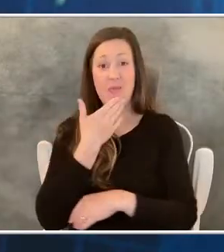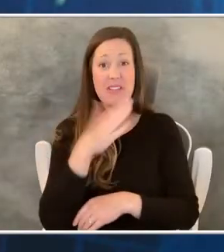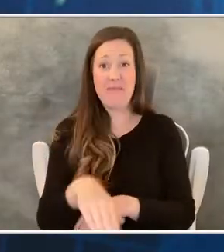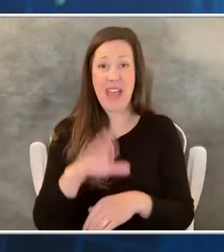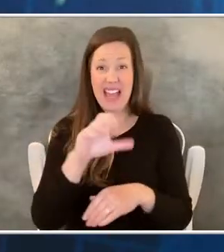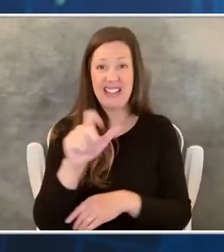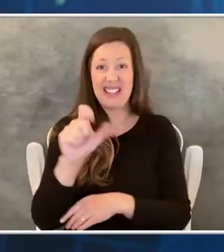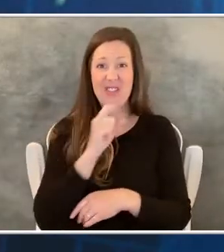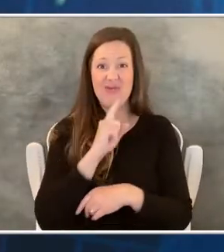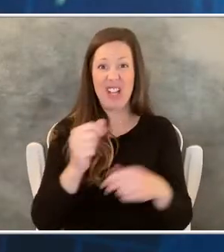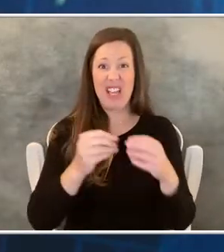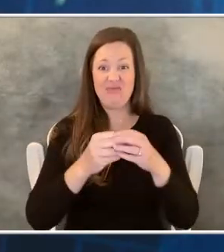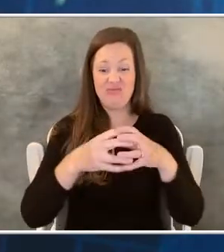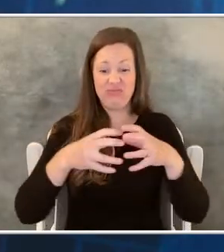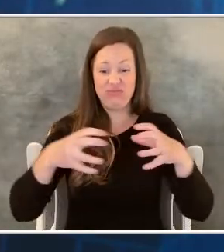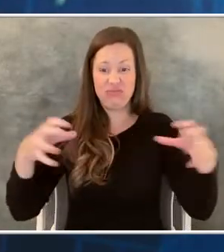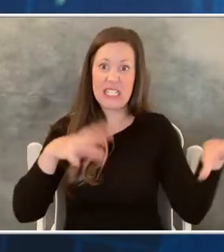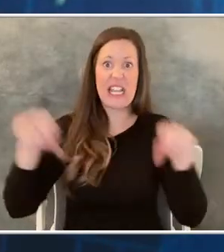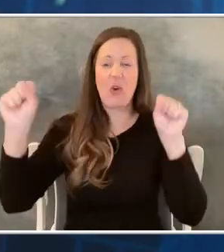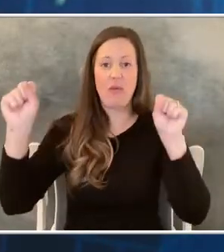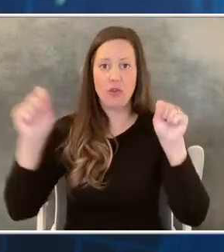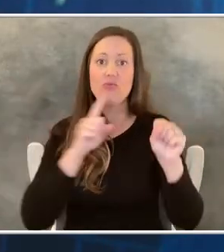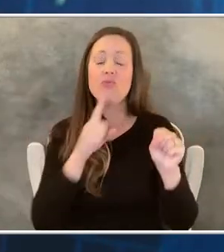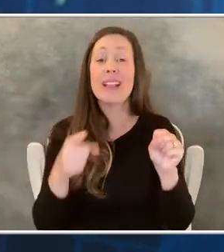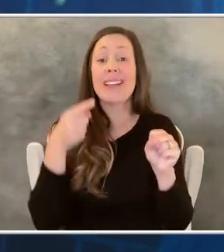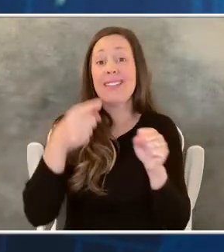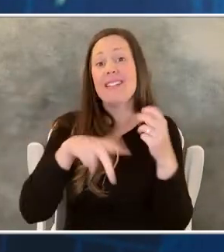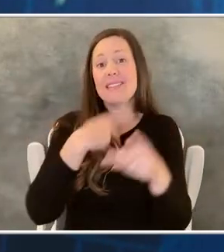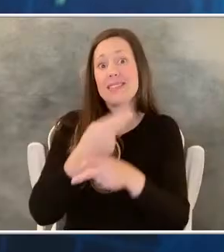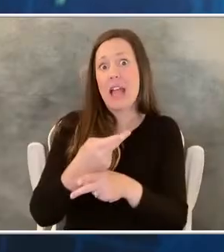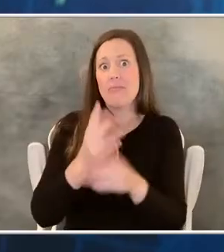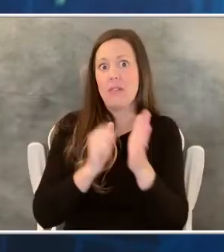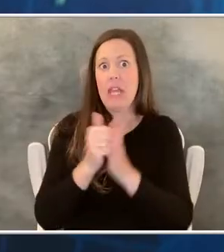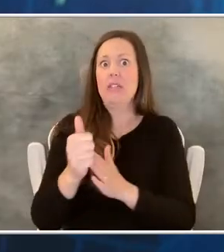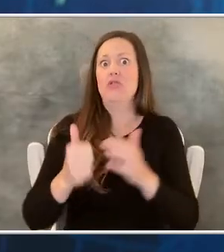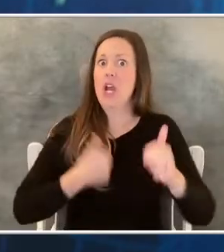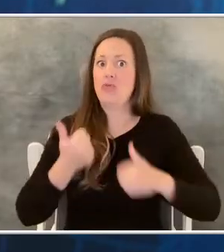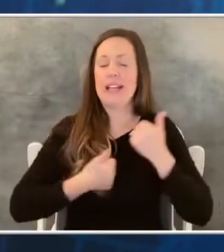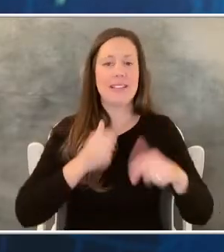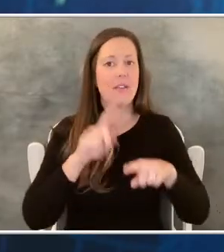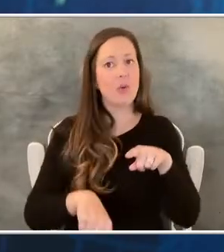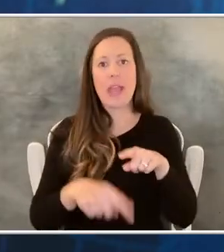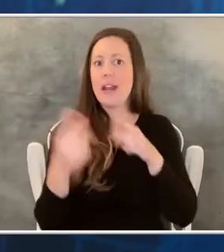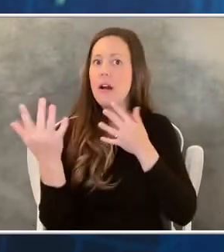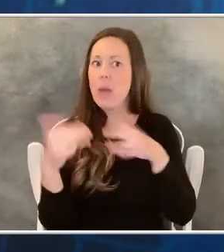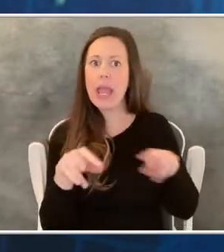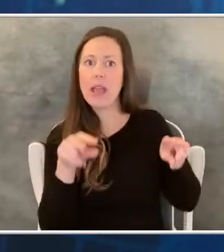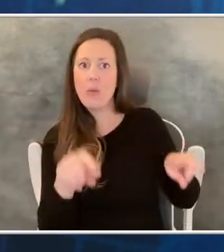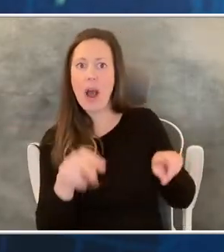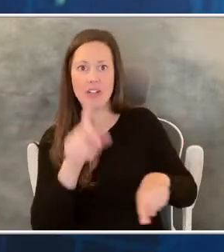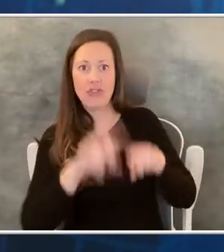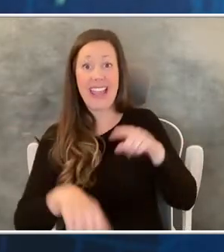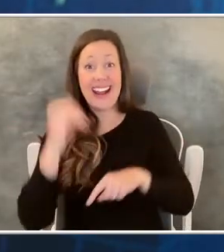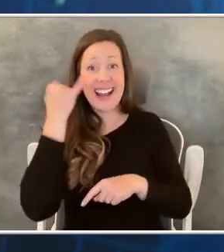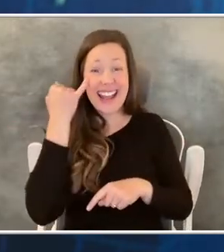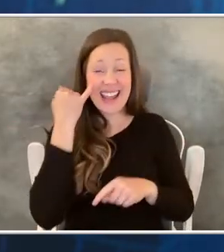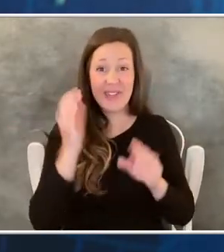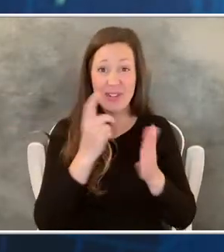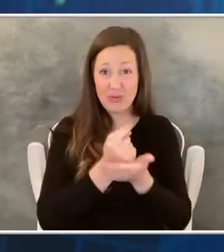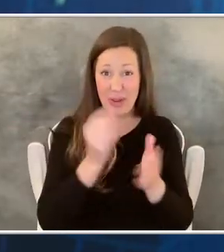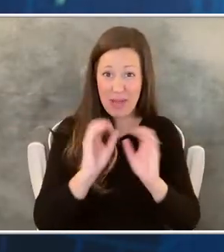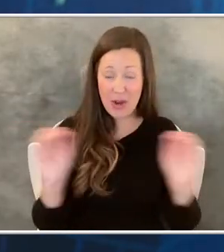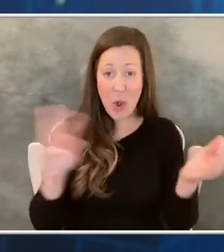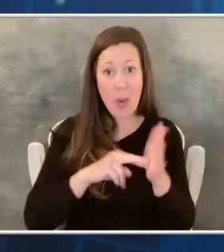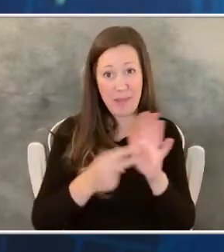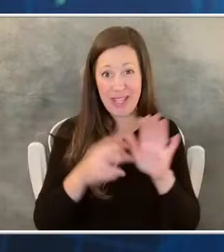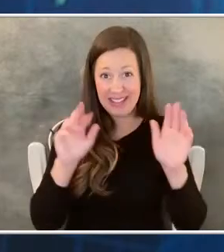It's an aggressive cancer. It's not a cancer where you wait and watch. And so, because untreated, it can be fatal in